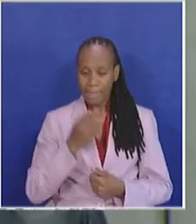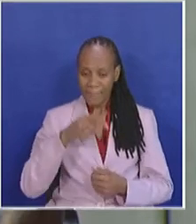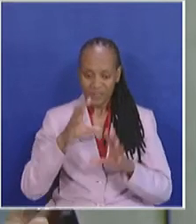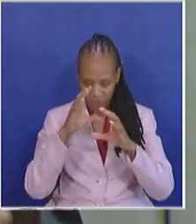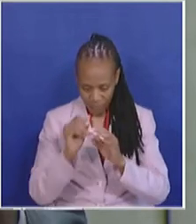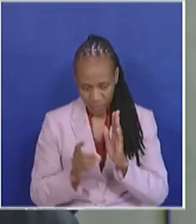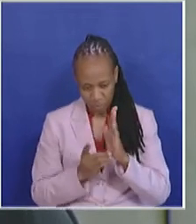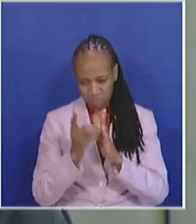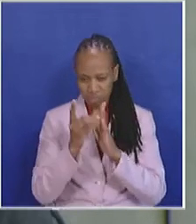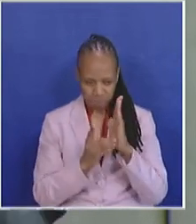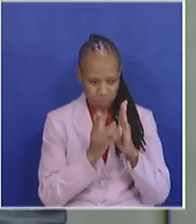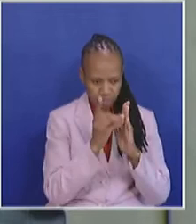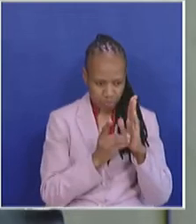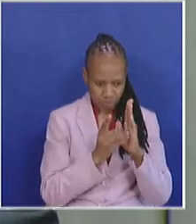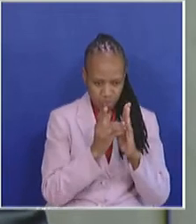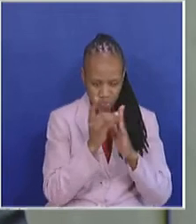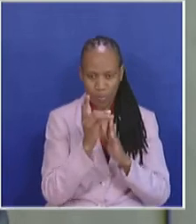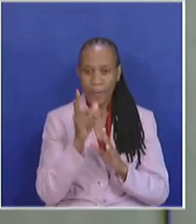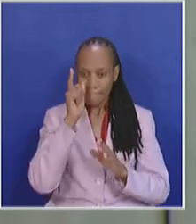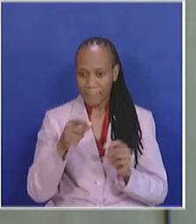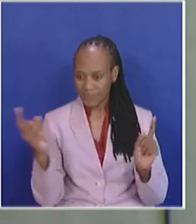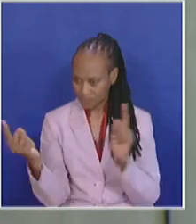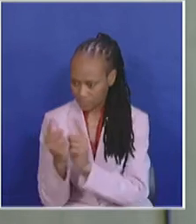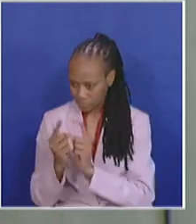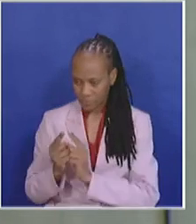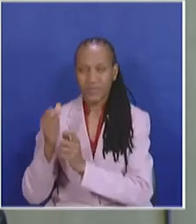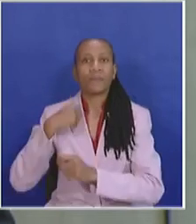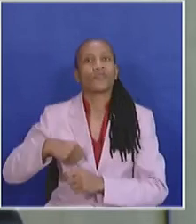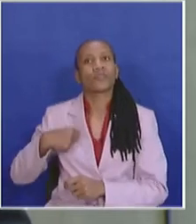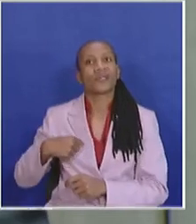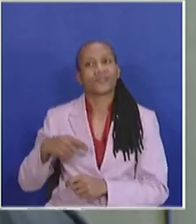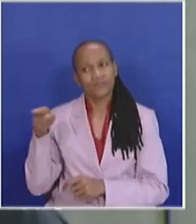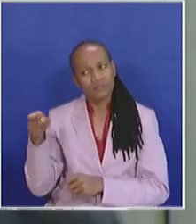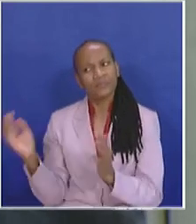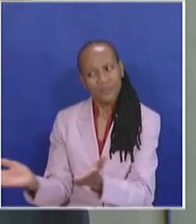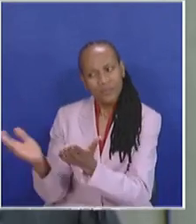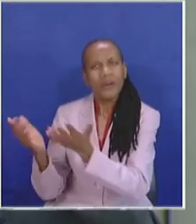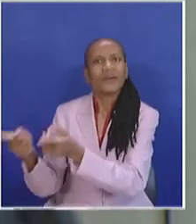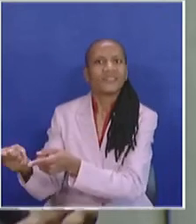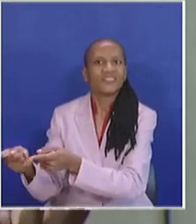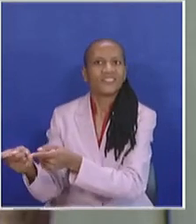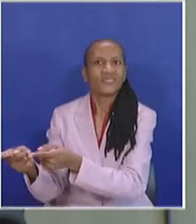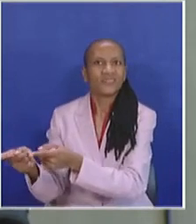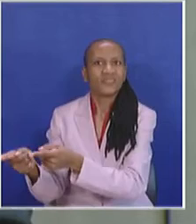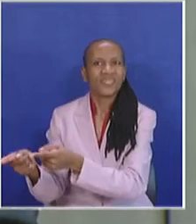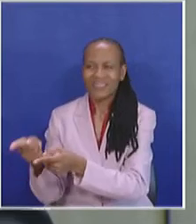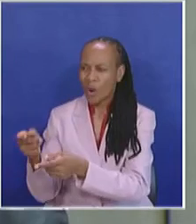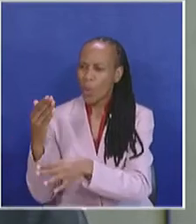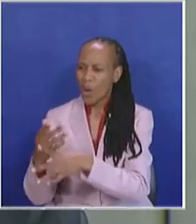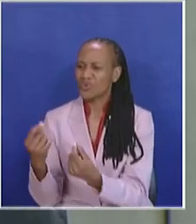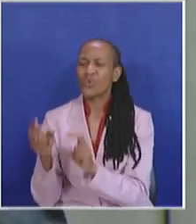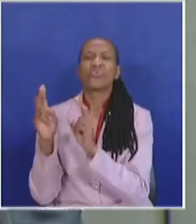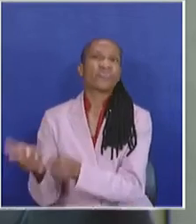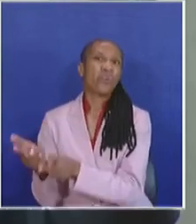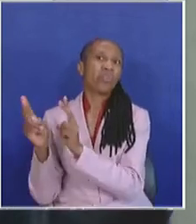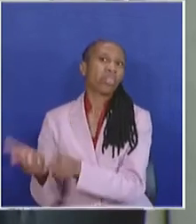development framework, we must talk to the municipalities and encourage them that it can't be a business as usual.